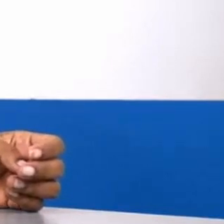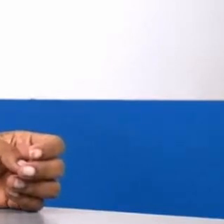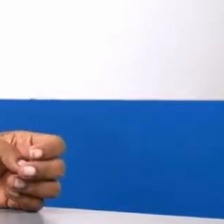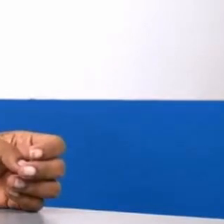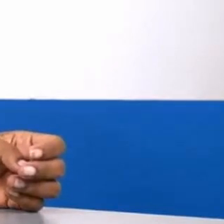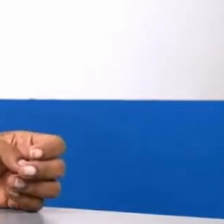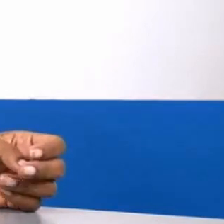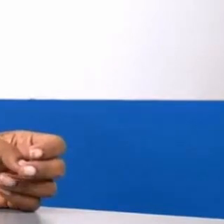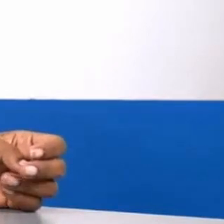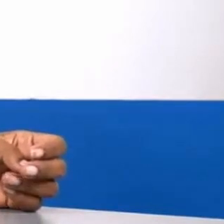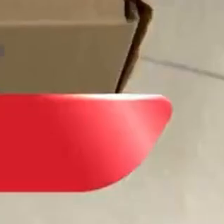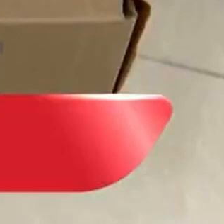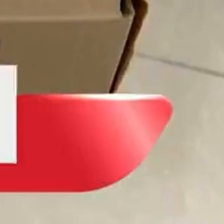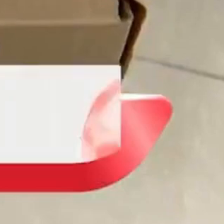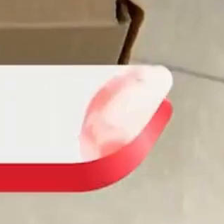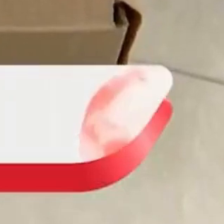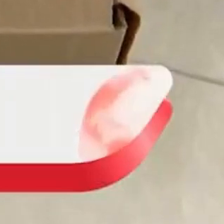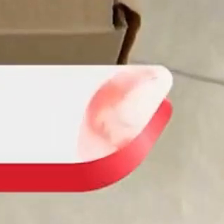archipelago.